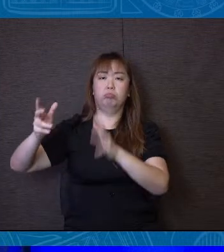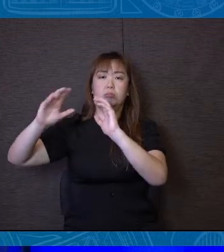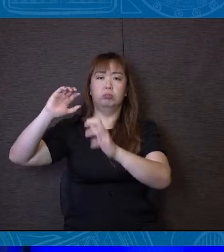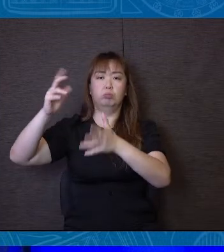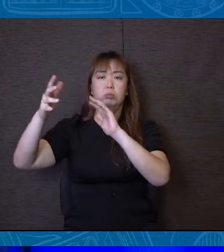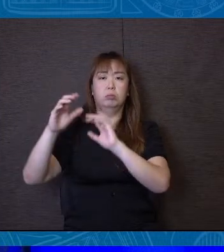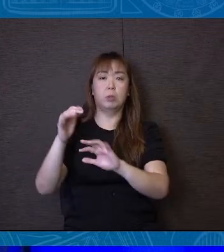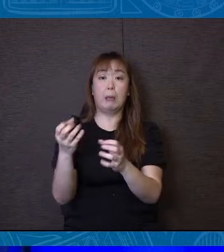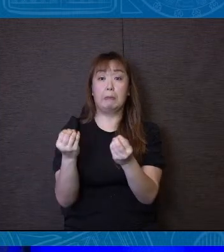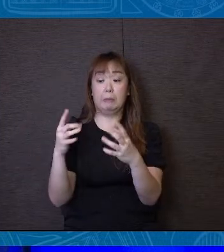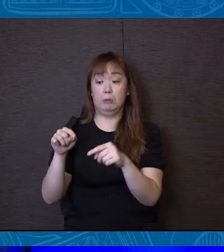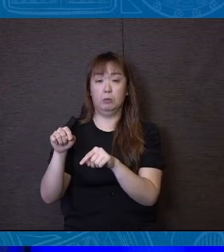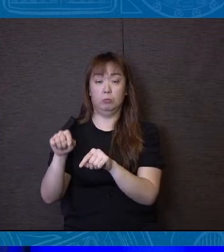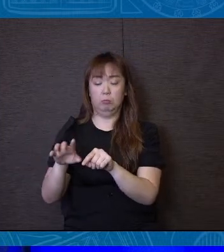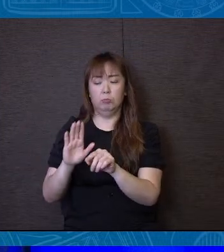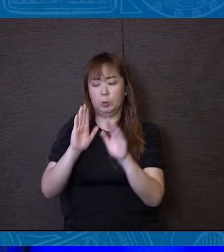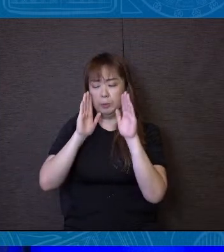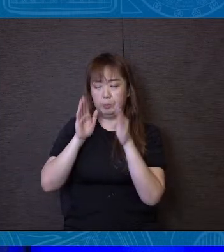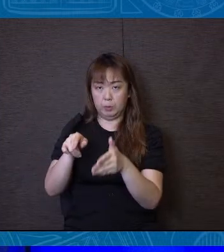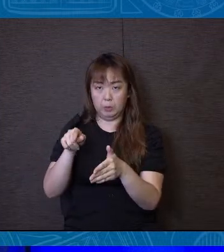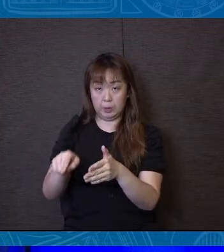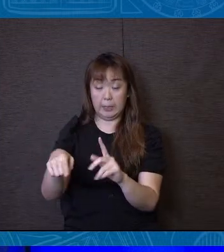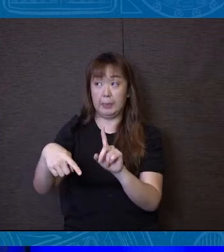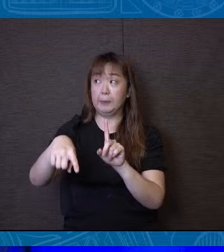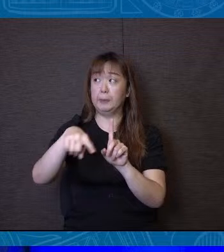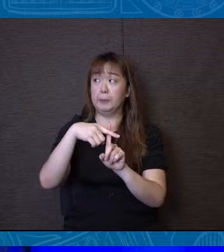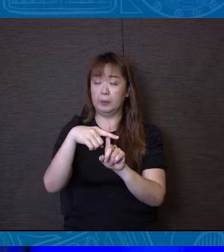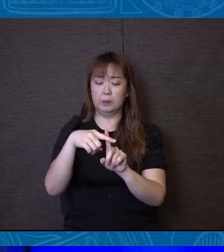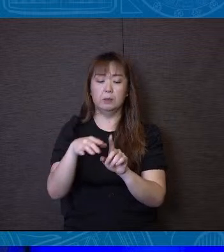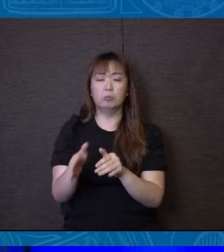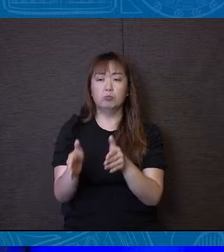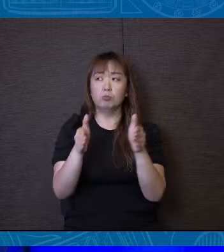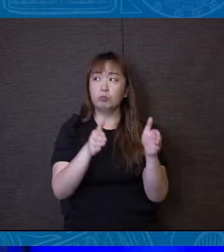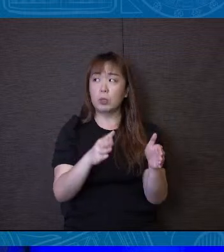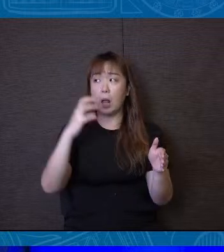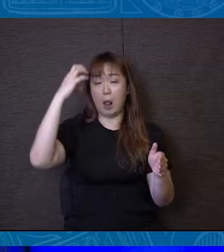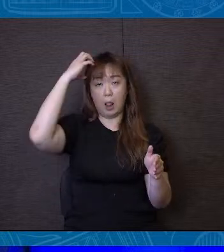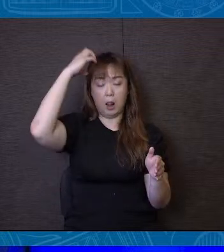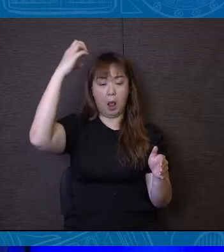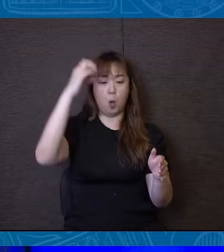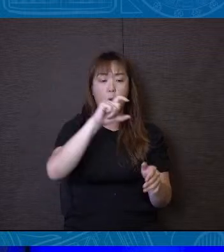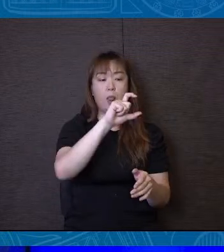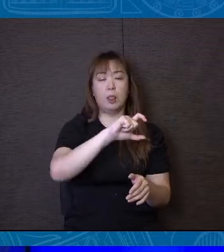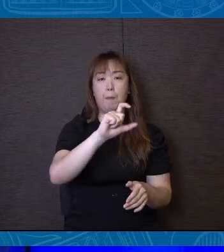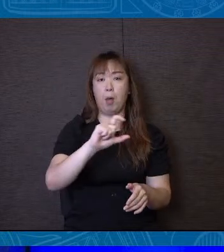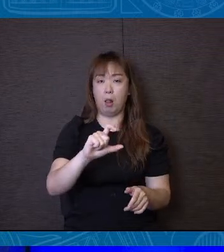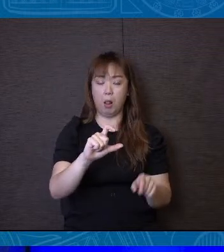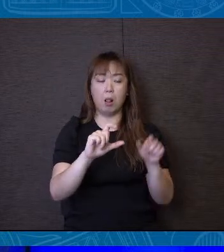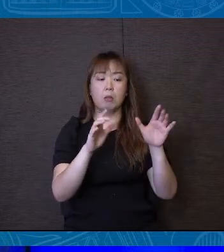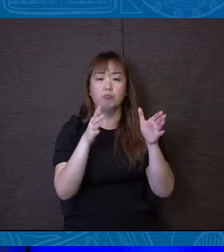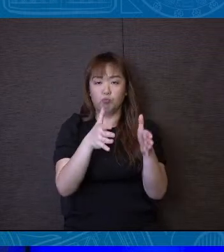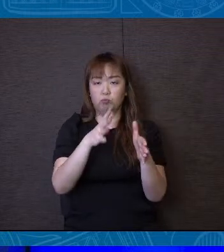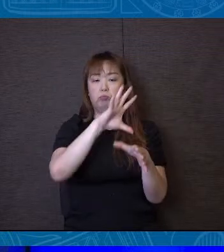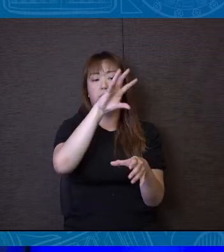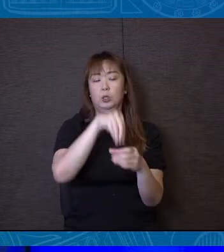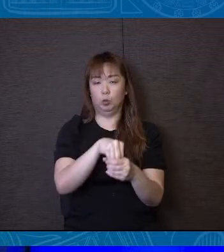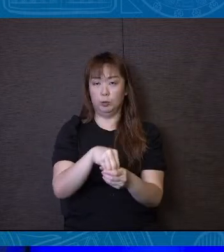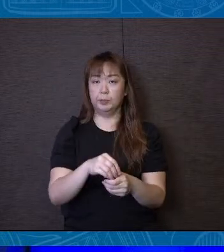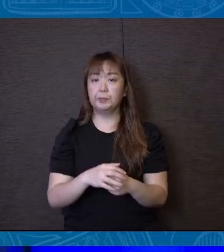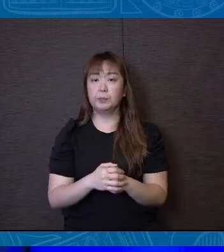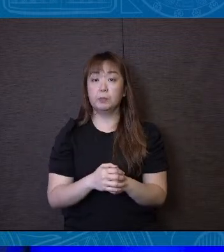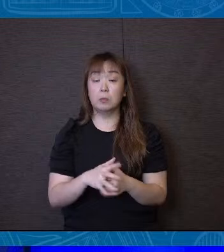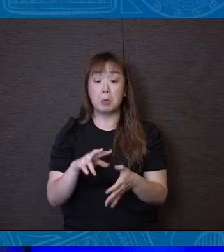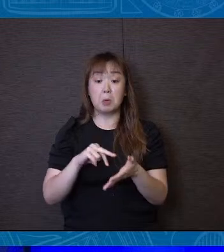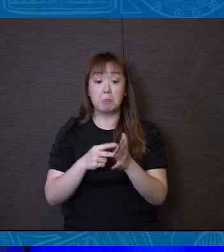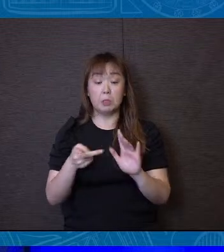given a focus. Plus you will see the LLDCs like Laos and Nepal as well in the list as well. This doesn't mean that we